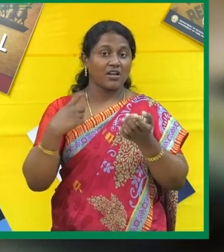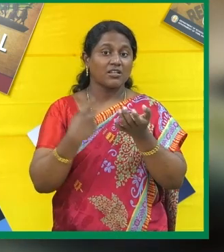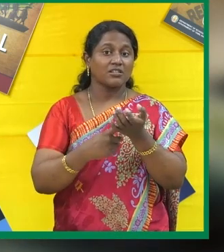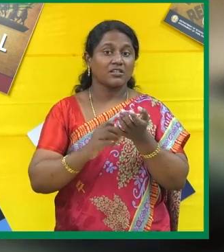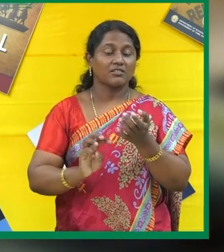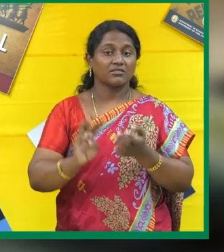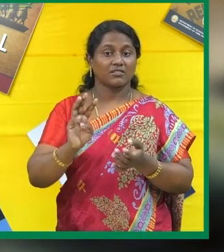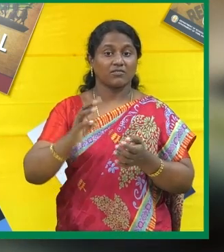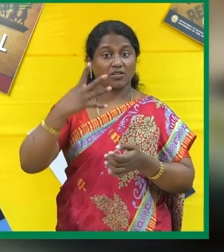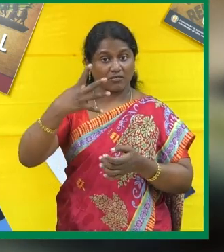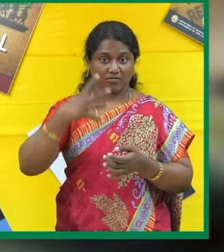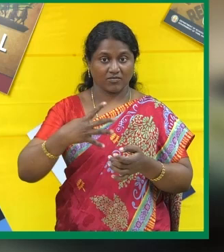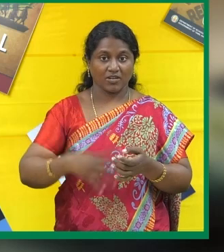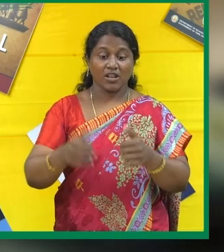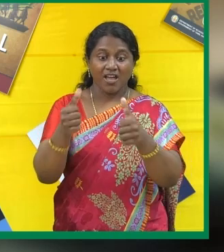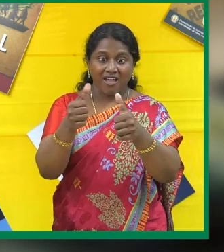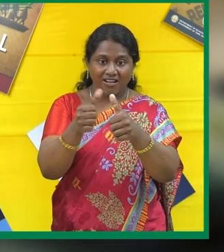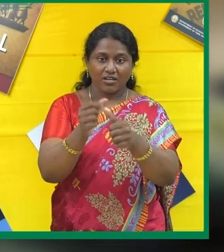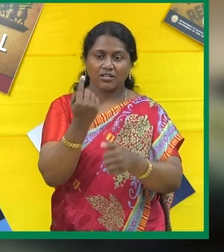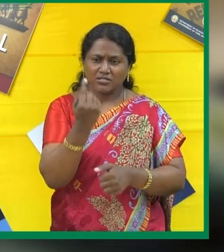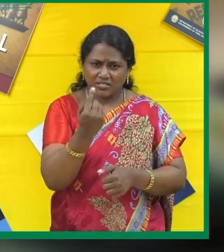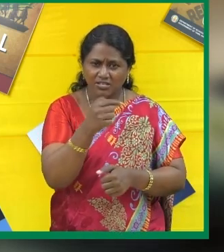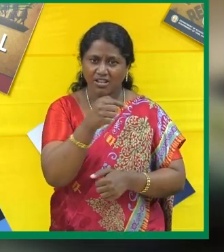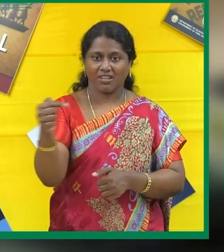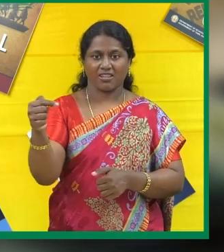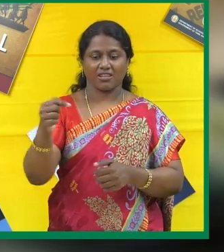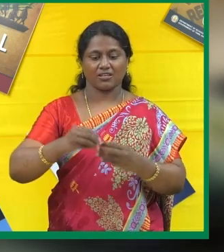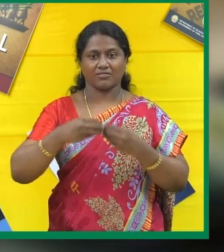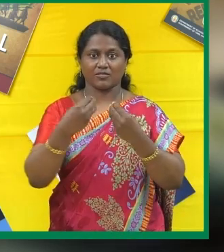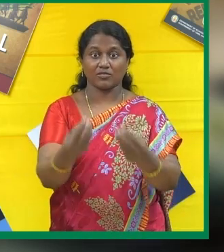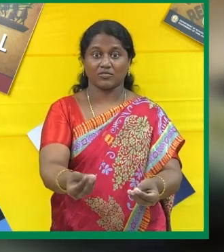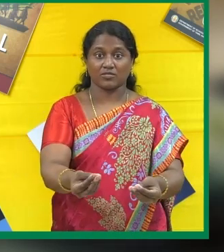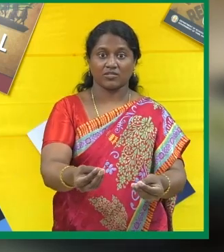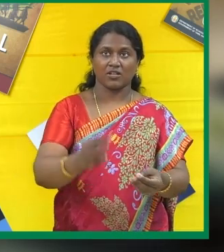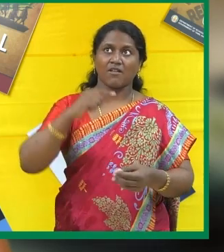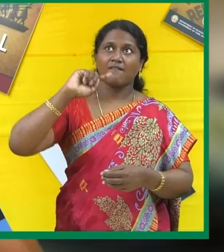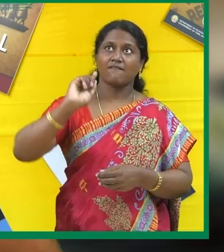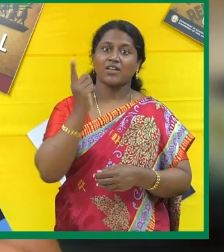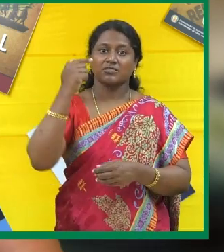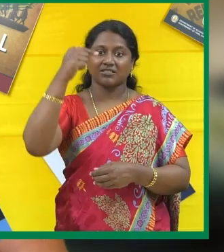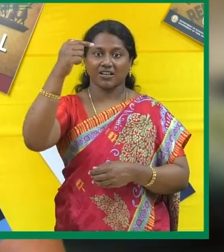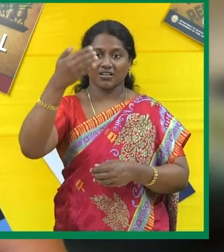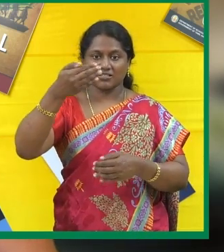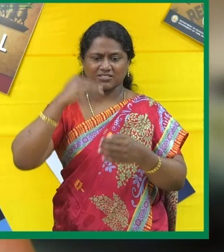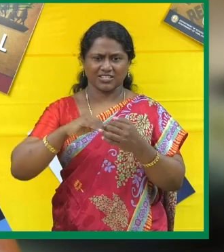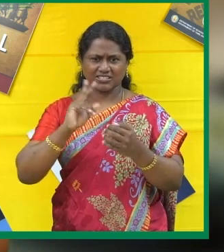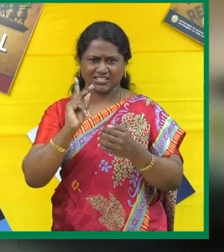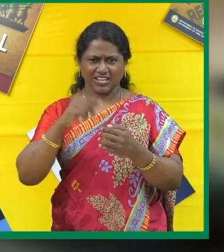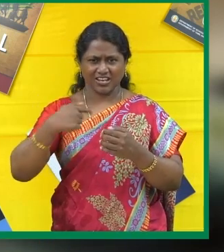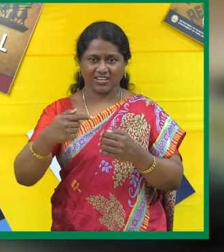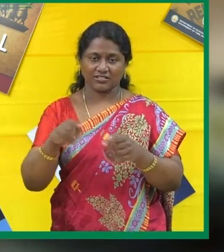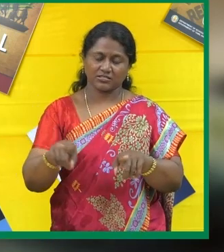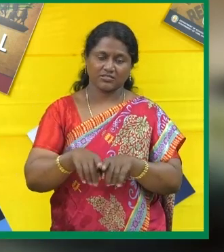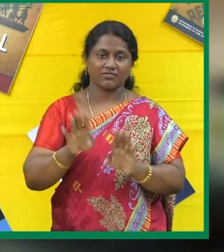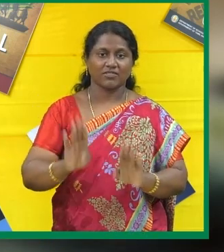single line you can find out alliteration. 1 or 2 lines they will give sometimes. First line or second line you can also find out the same words. For example, you